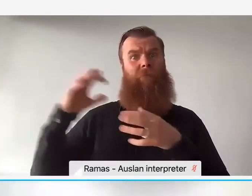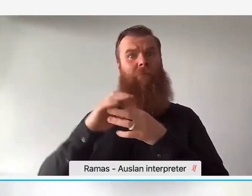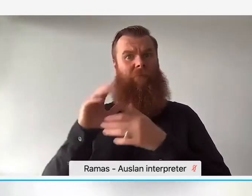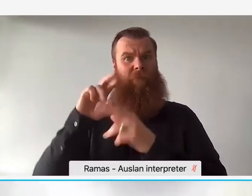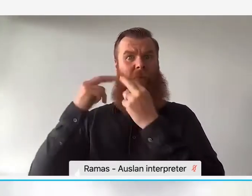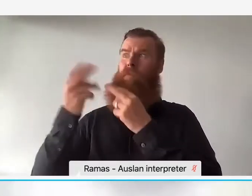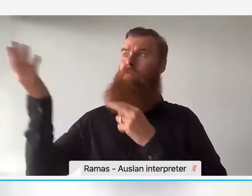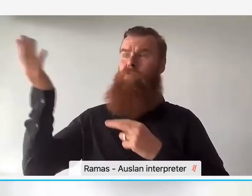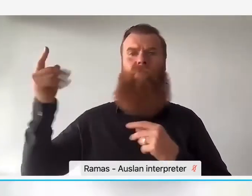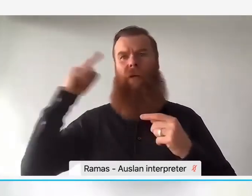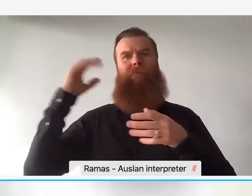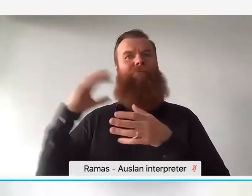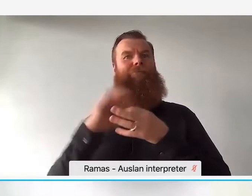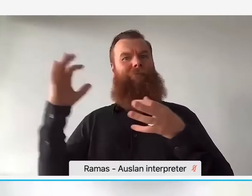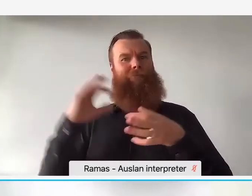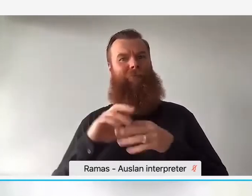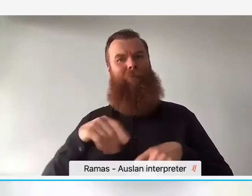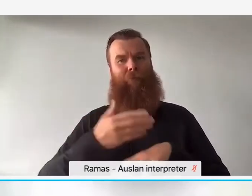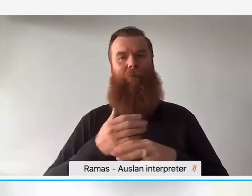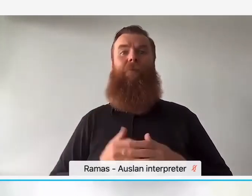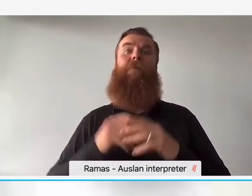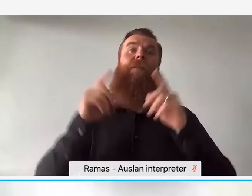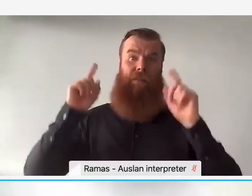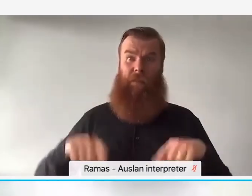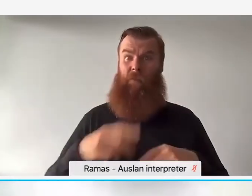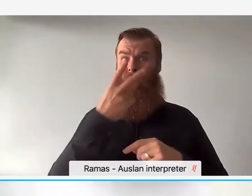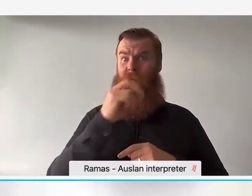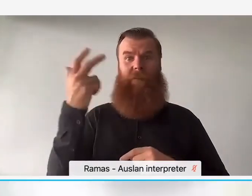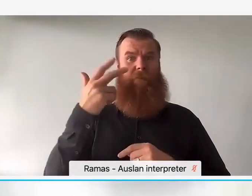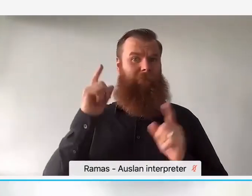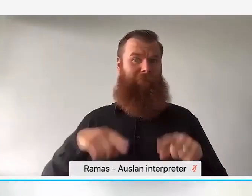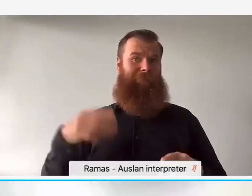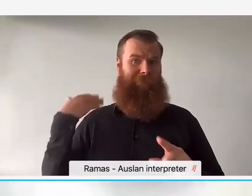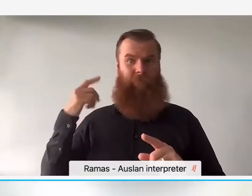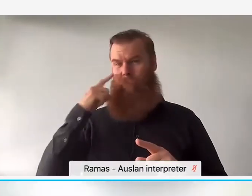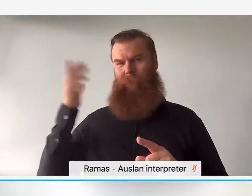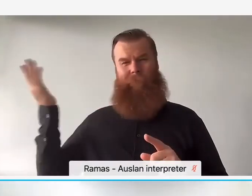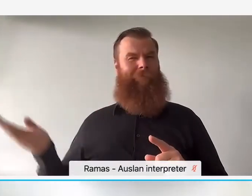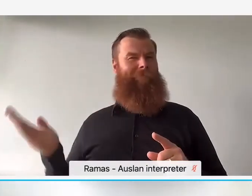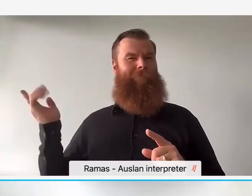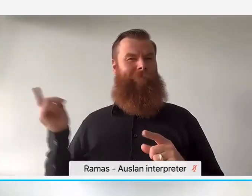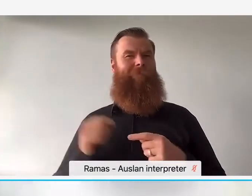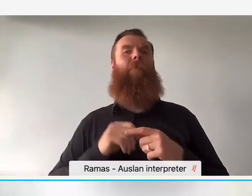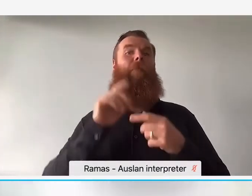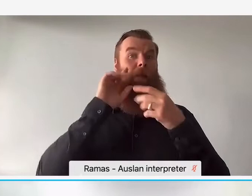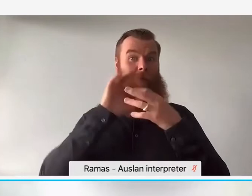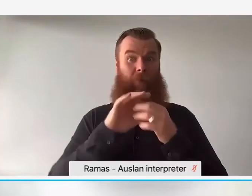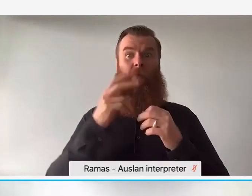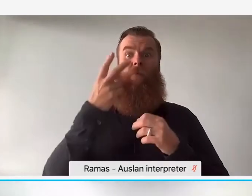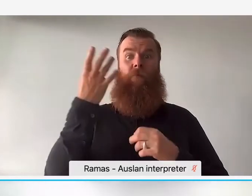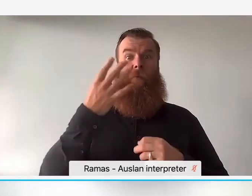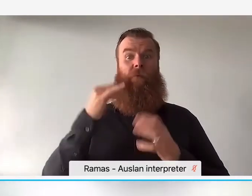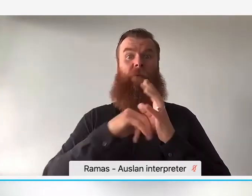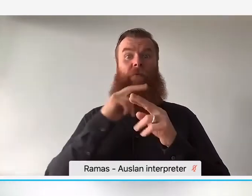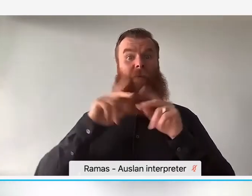Our journey started in 2018 with the initial intake of 14 workers under the Pacific